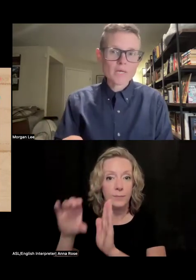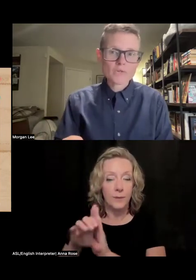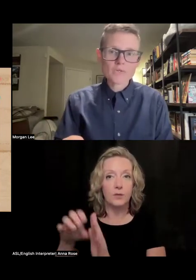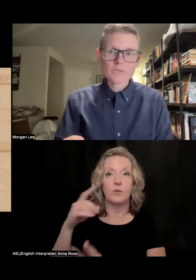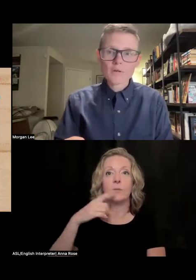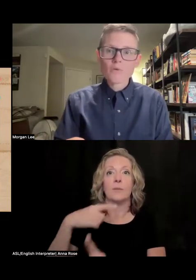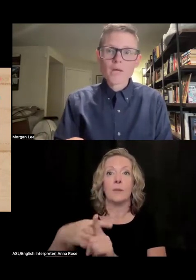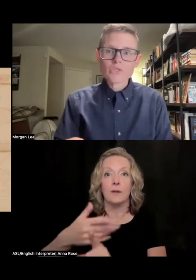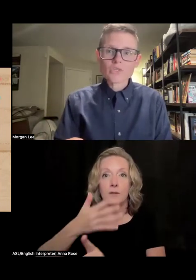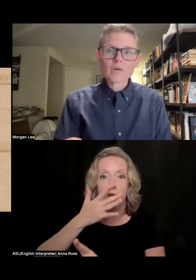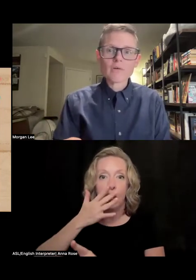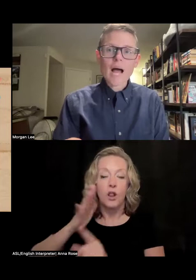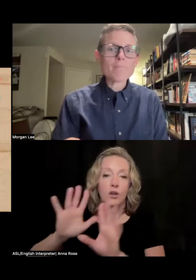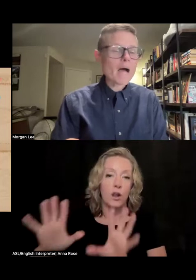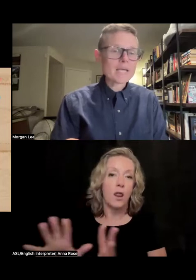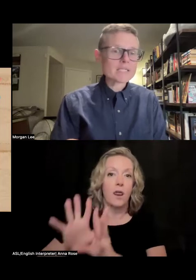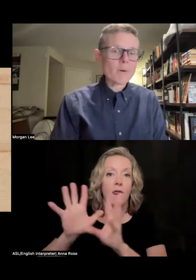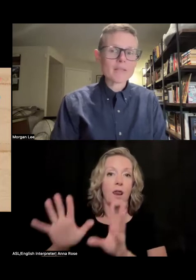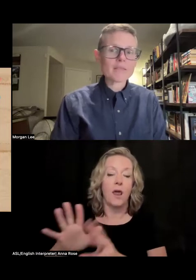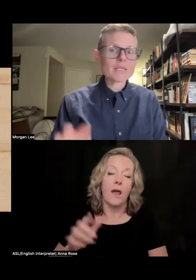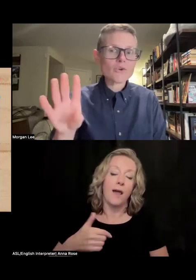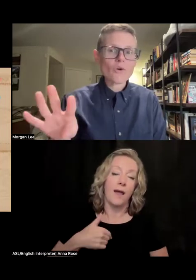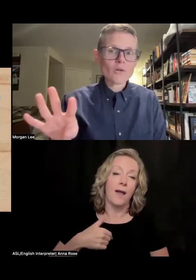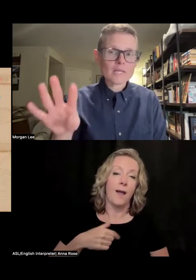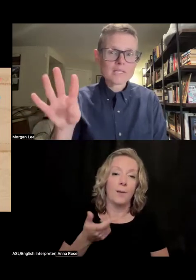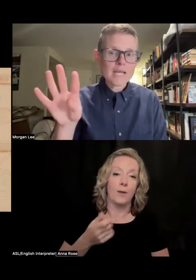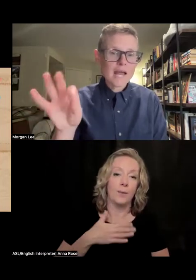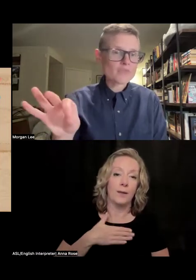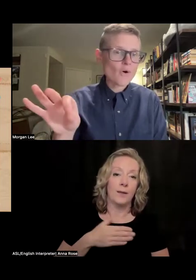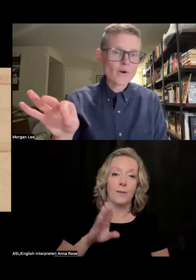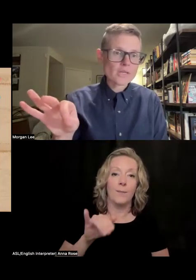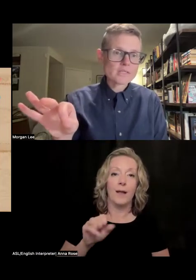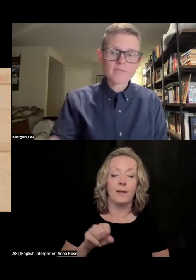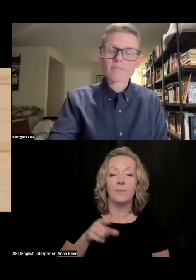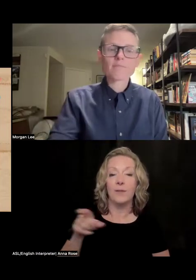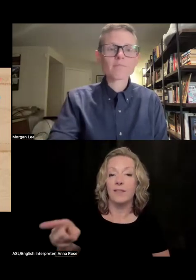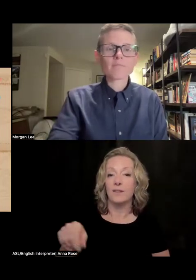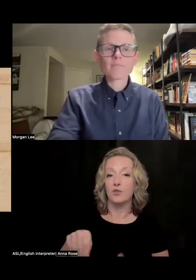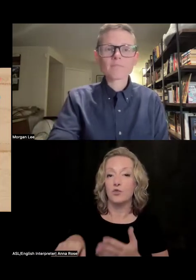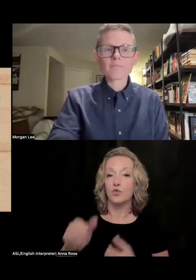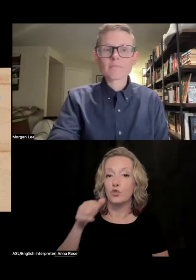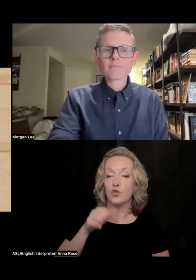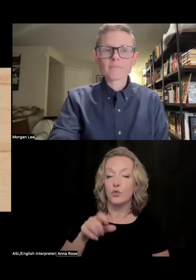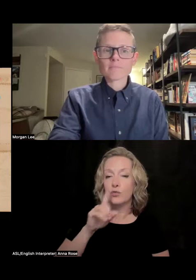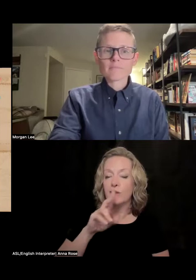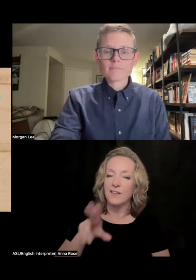drawing pictures, which I'm biased, but this girl is a natural artist.